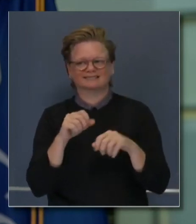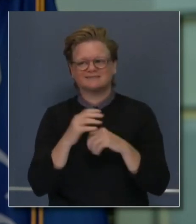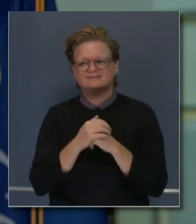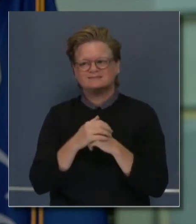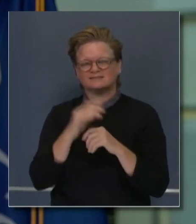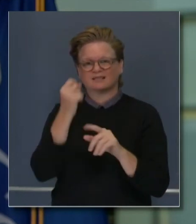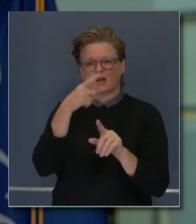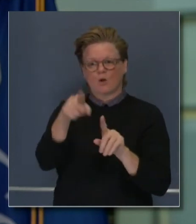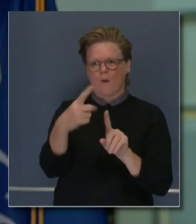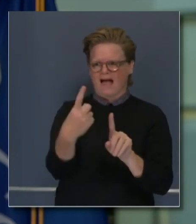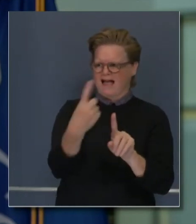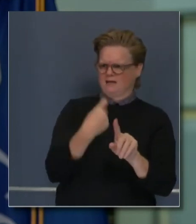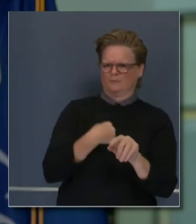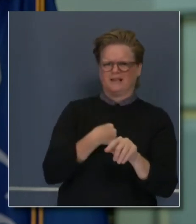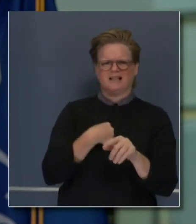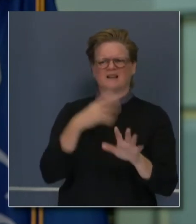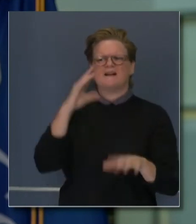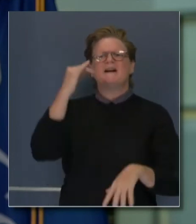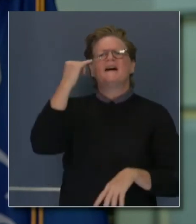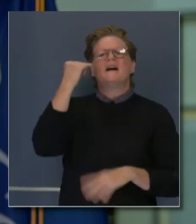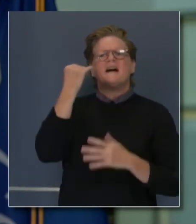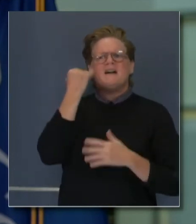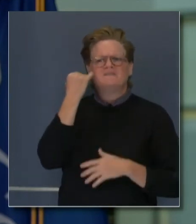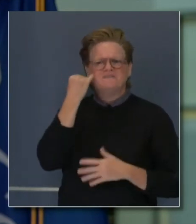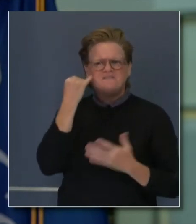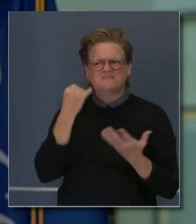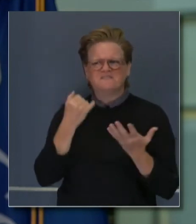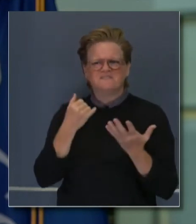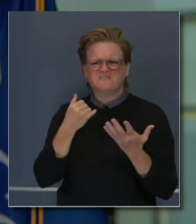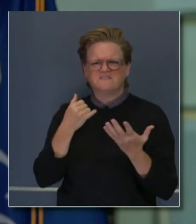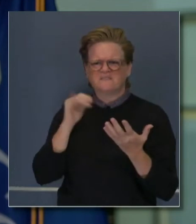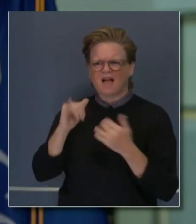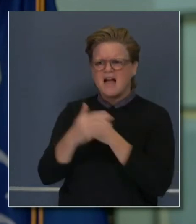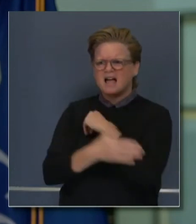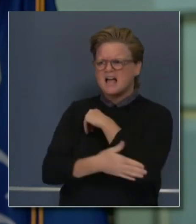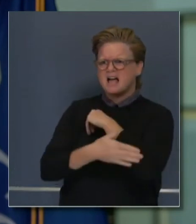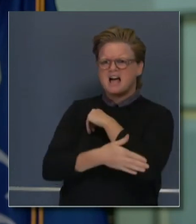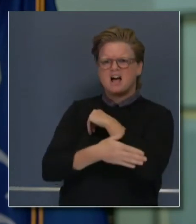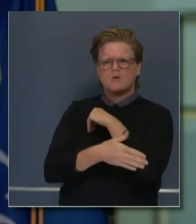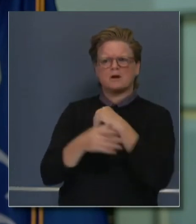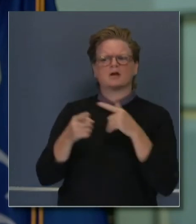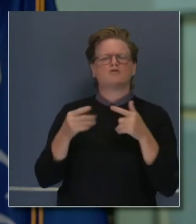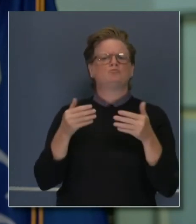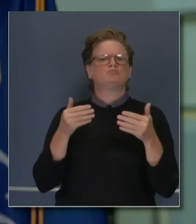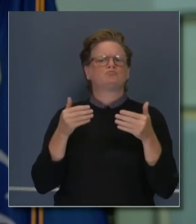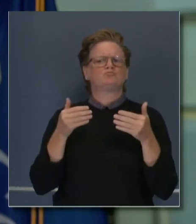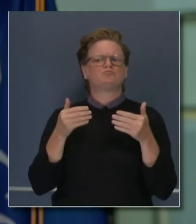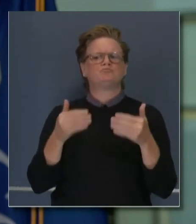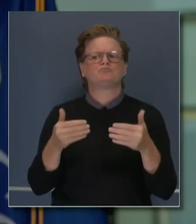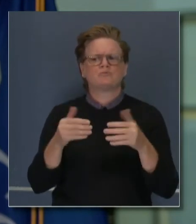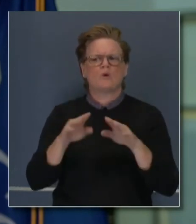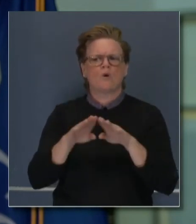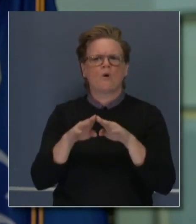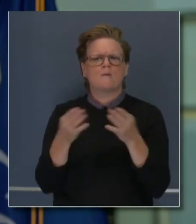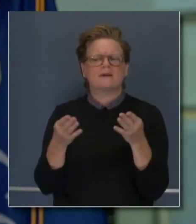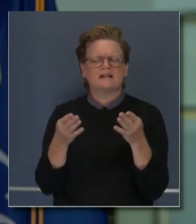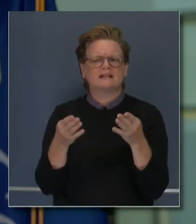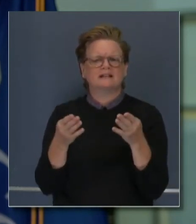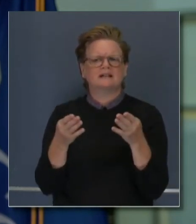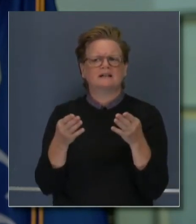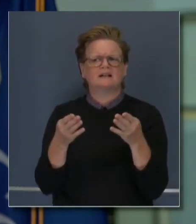has been moving through with the school reopening plans? And as we've said before, once off the county data monitoring